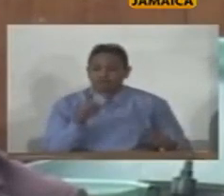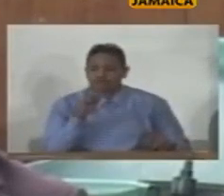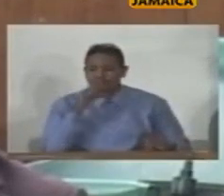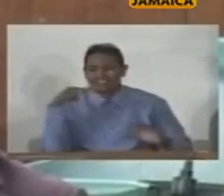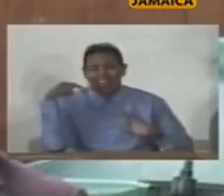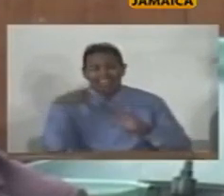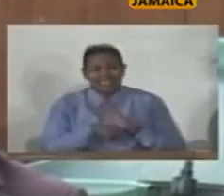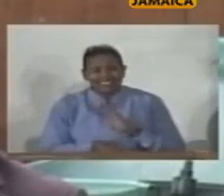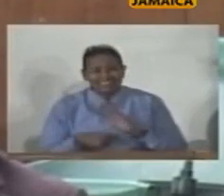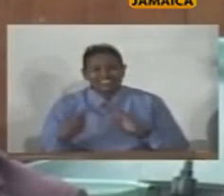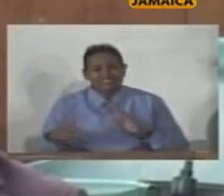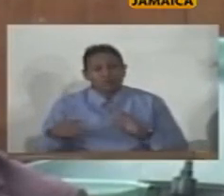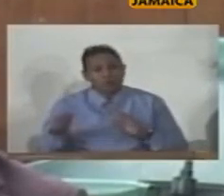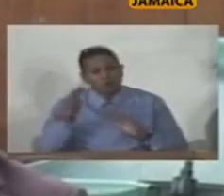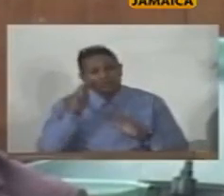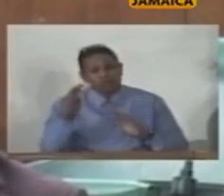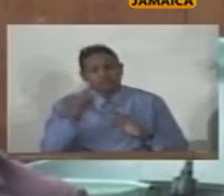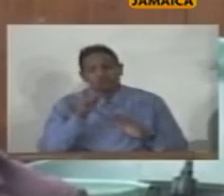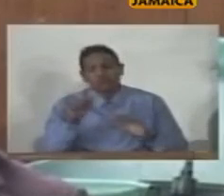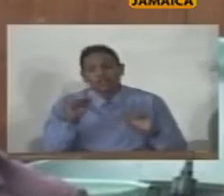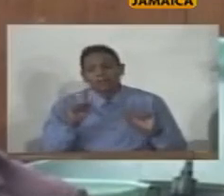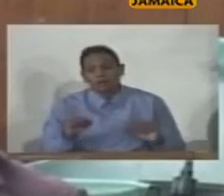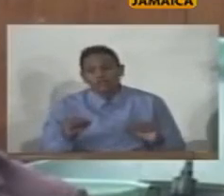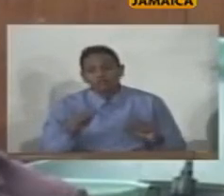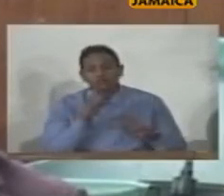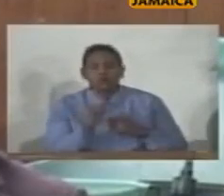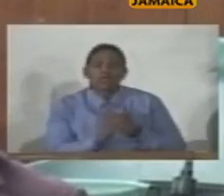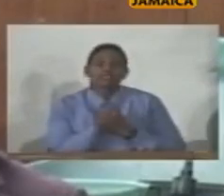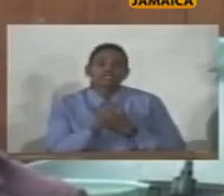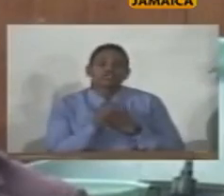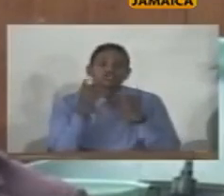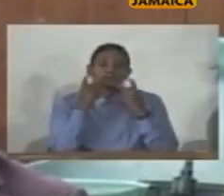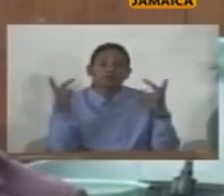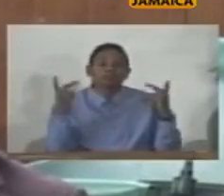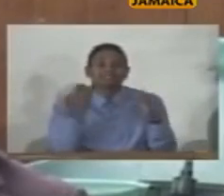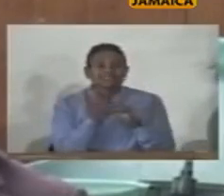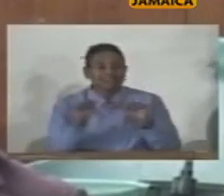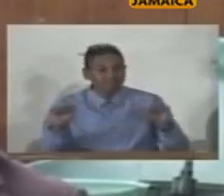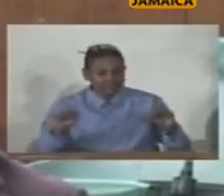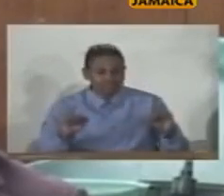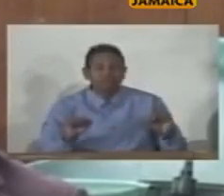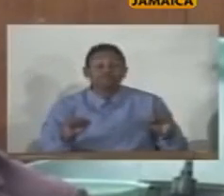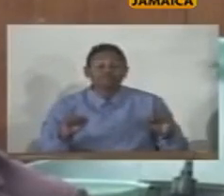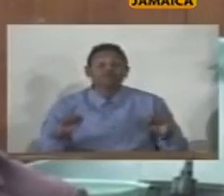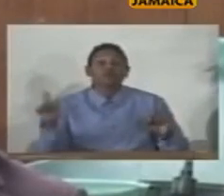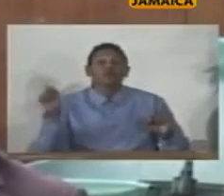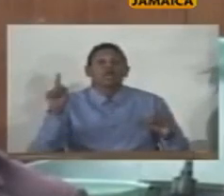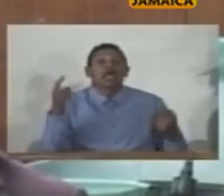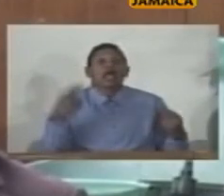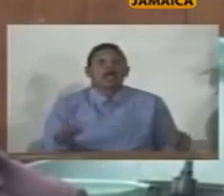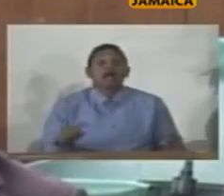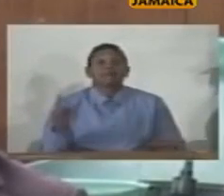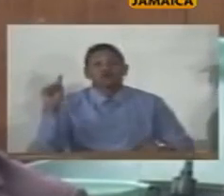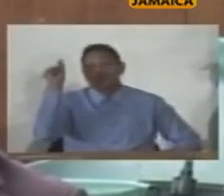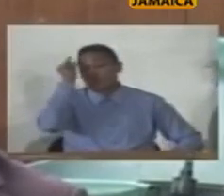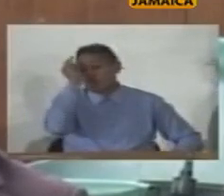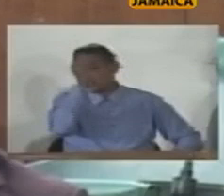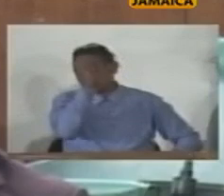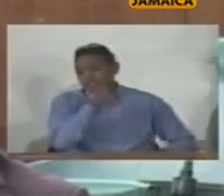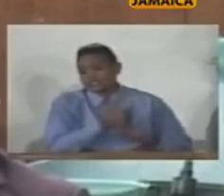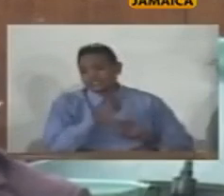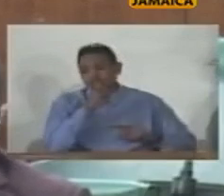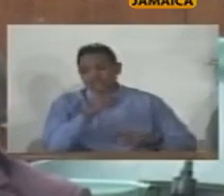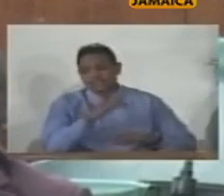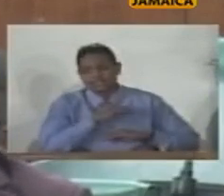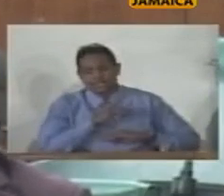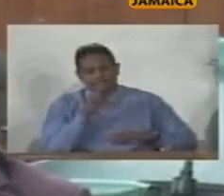a scale as to be likely to endanger the public safety. And whereas the Governor General was satisfied